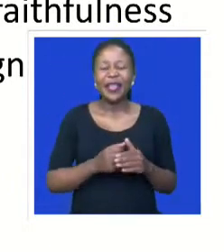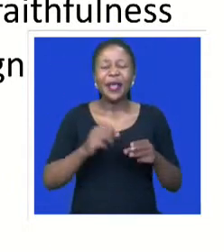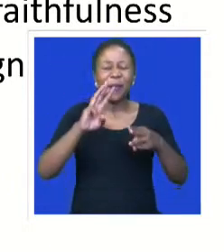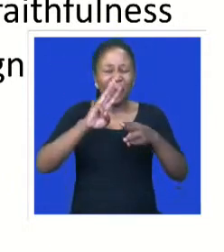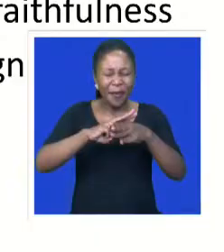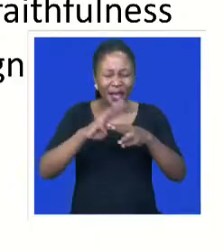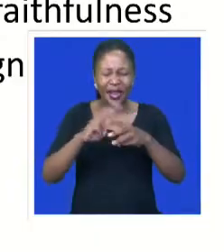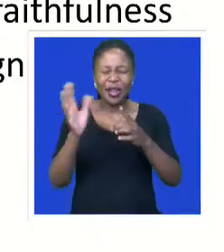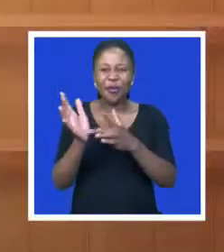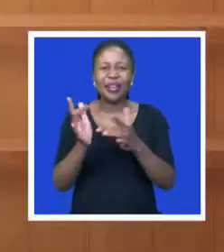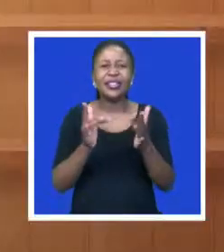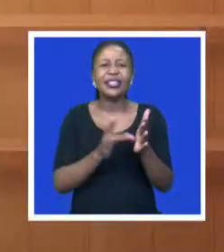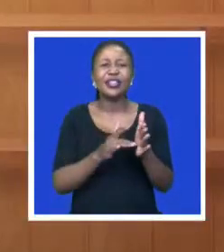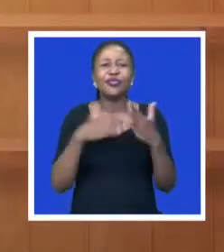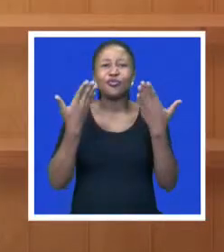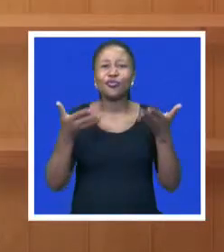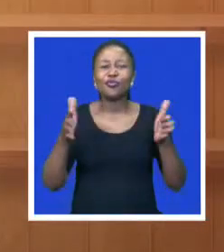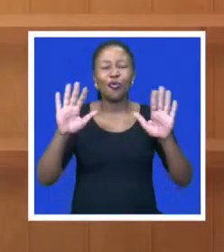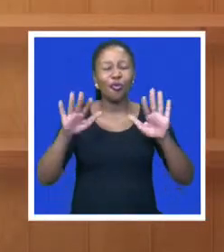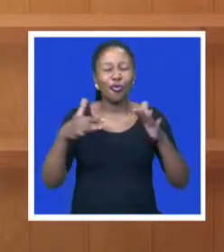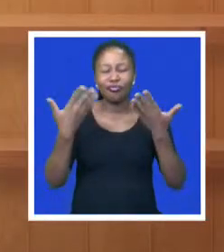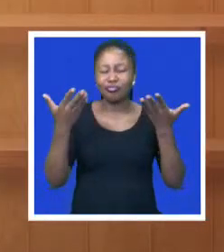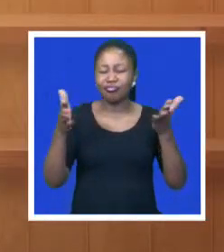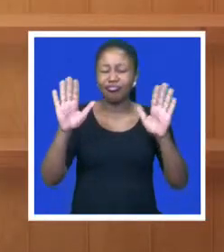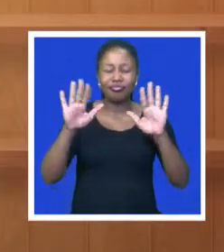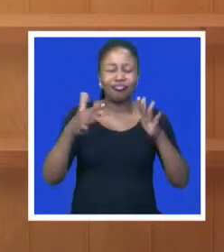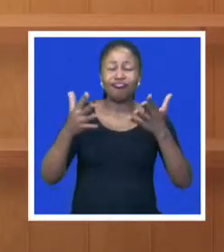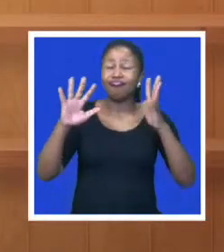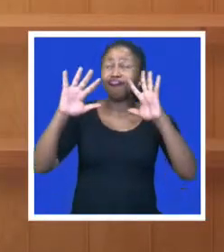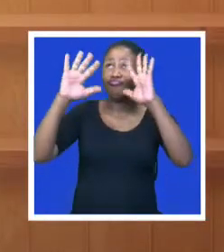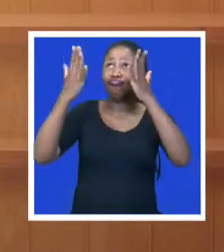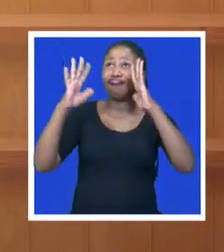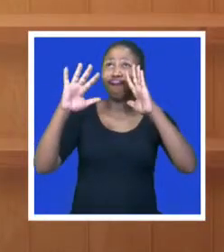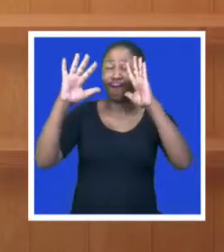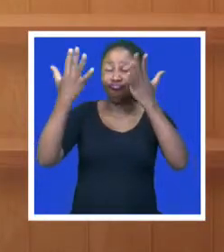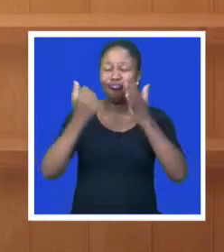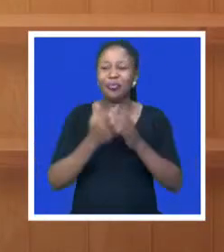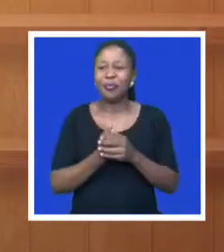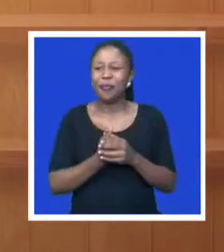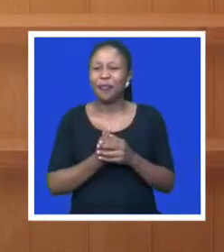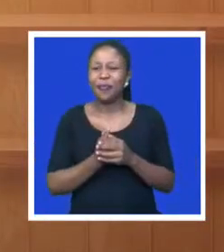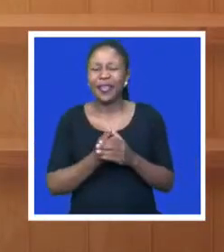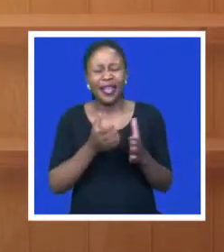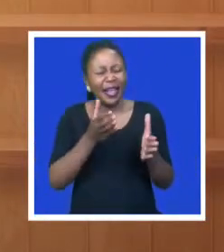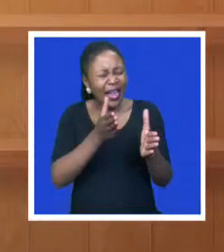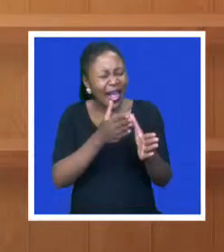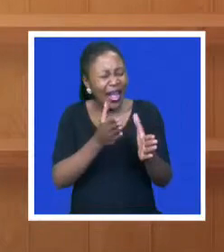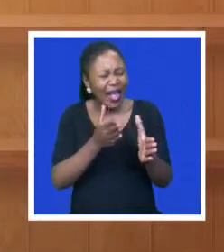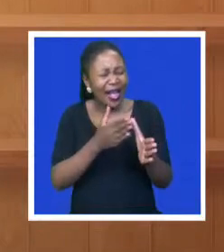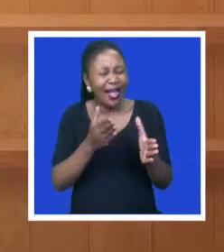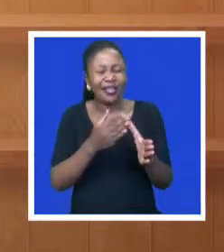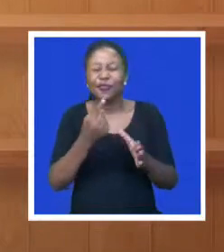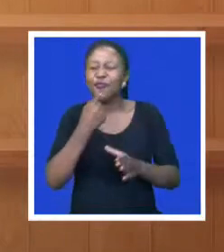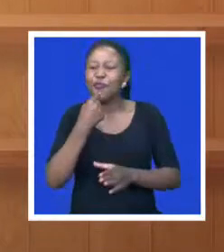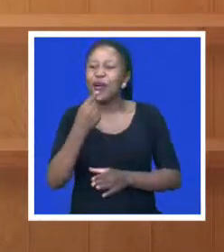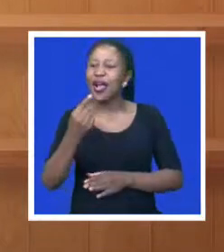praise. Actually, it is a response to what Elizabeth said. Let us